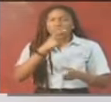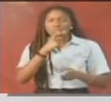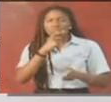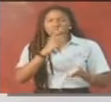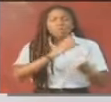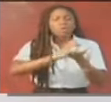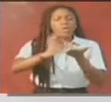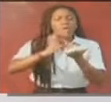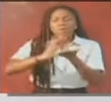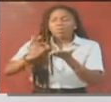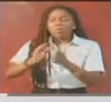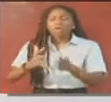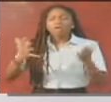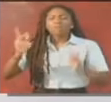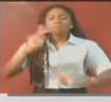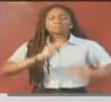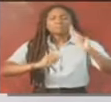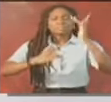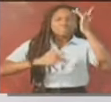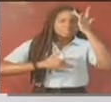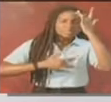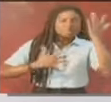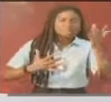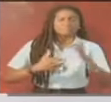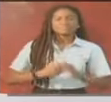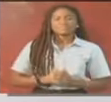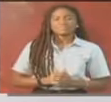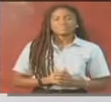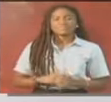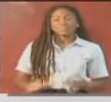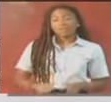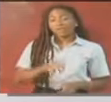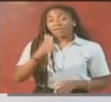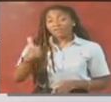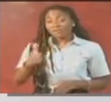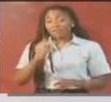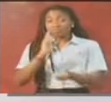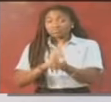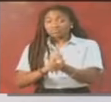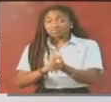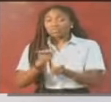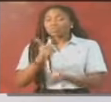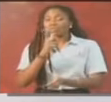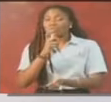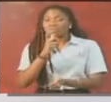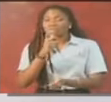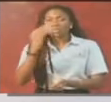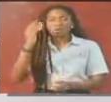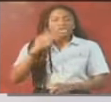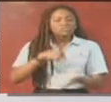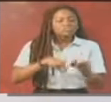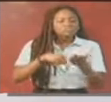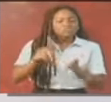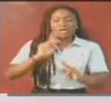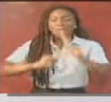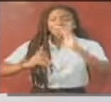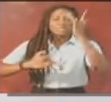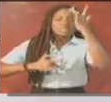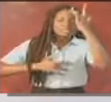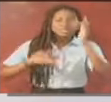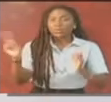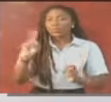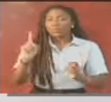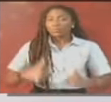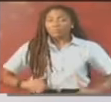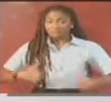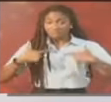Health; Roshan Siram Singh, Geographic Information Systems Manager, Epidemiology Division;